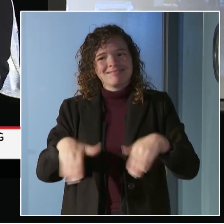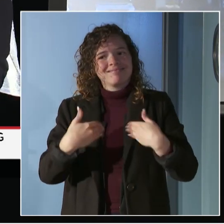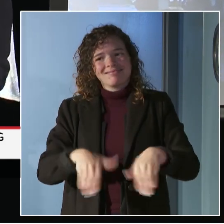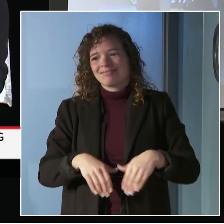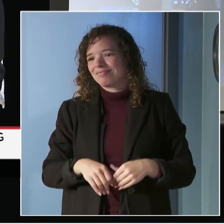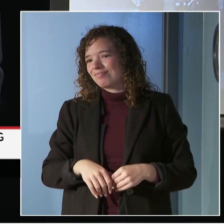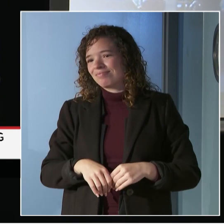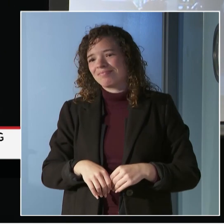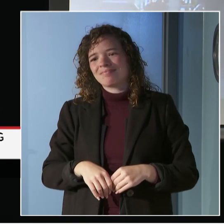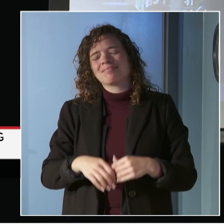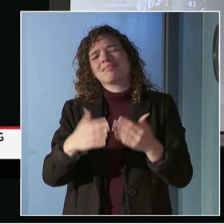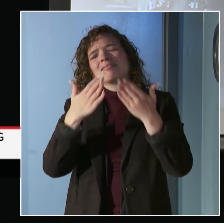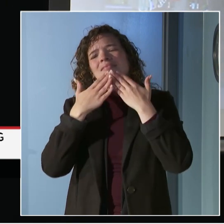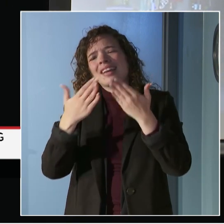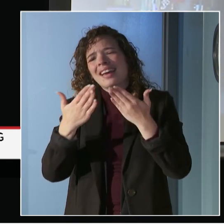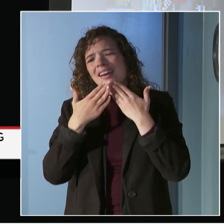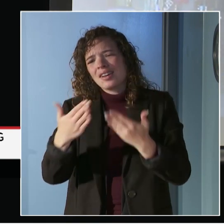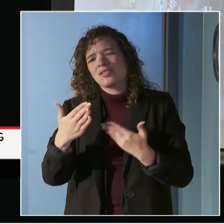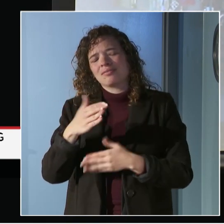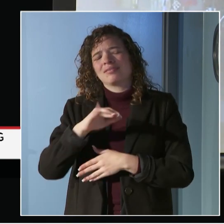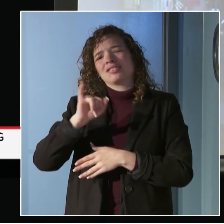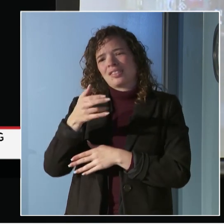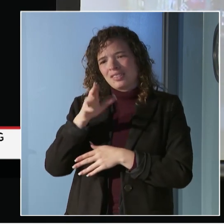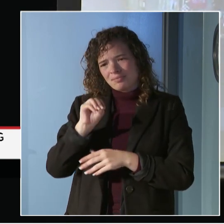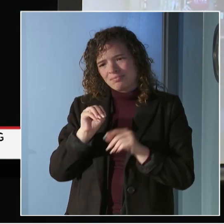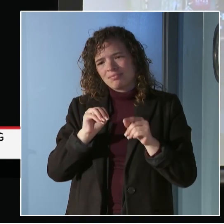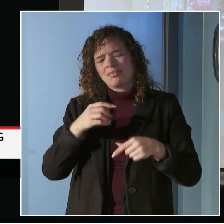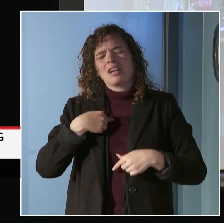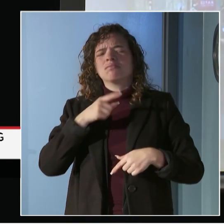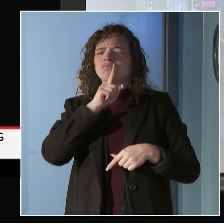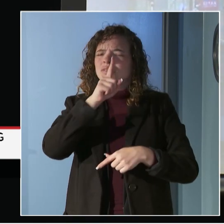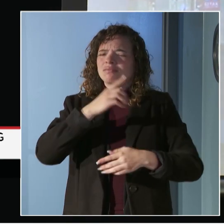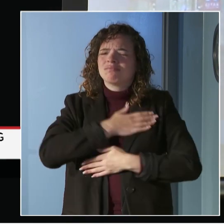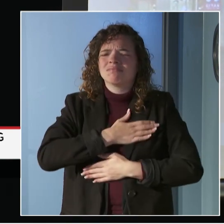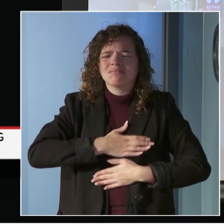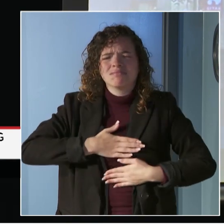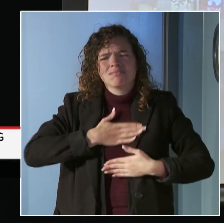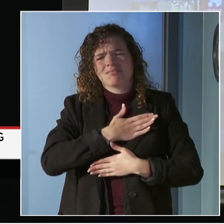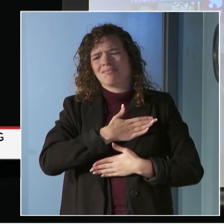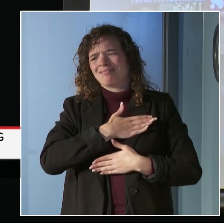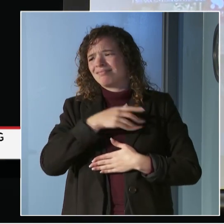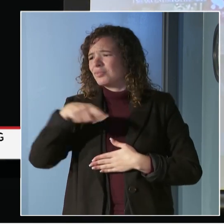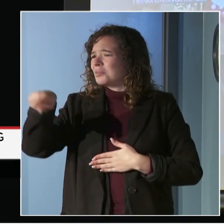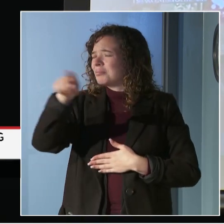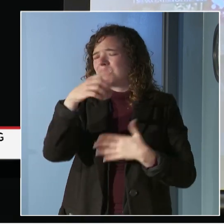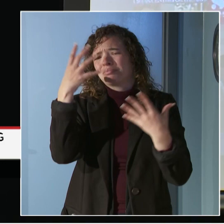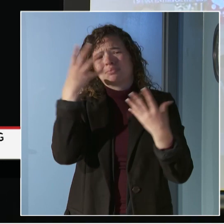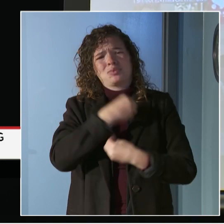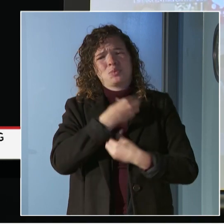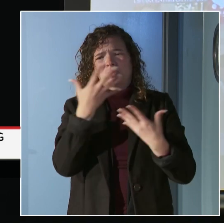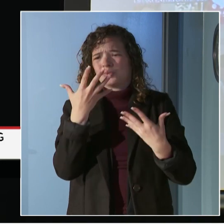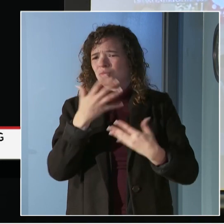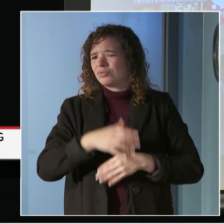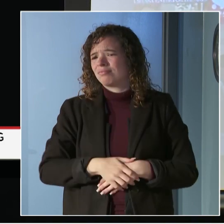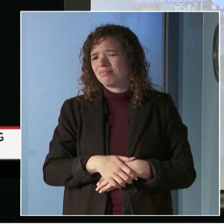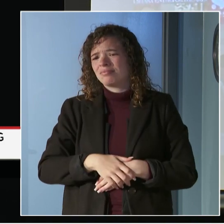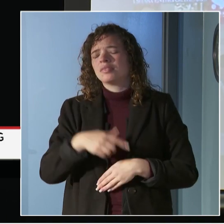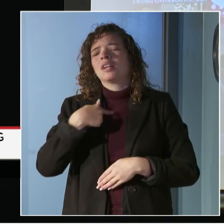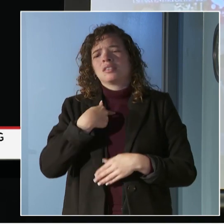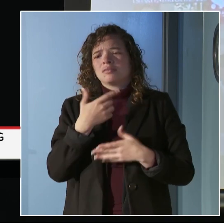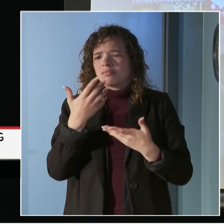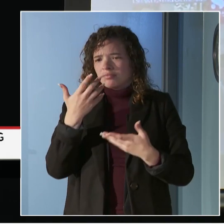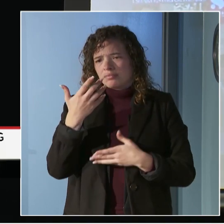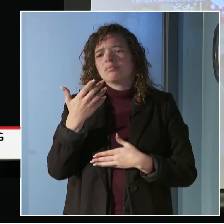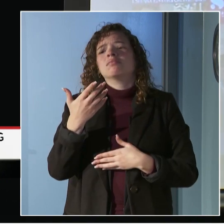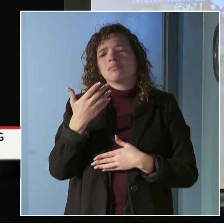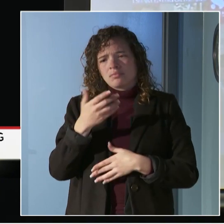Thank you, Jim. I really appreciate that beautiful introduction. I am grateful to be a part of the Jubilee housing community